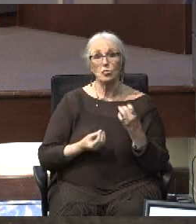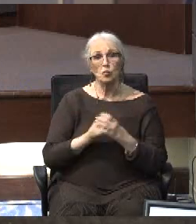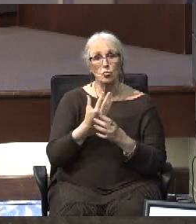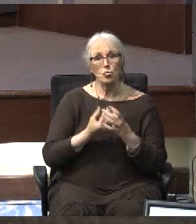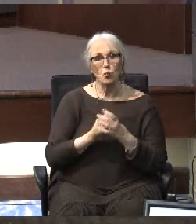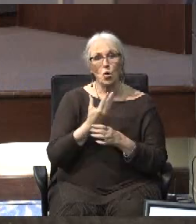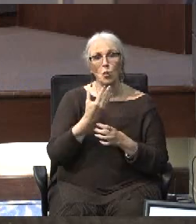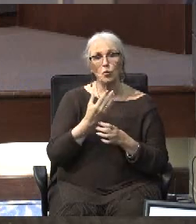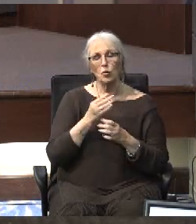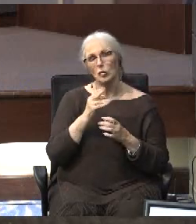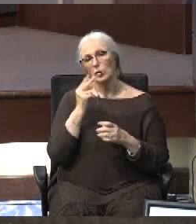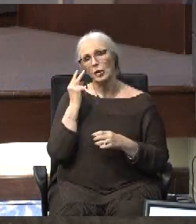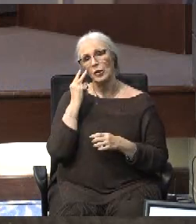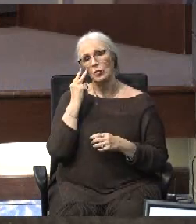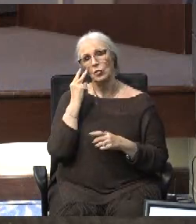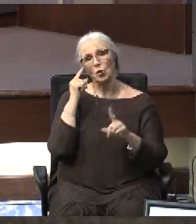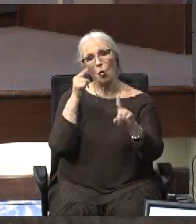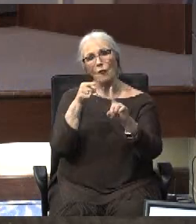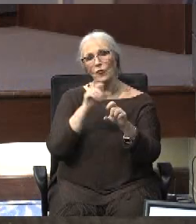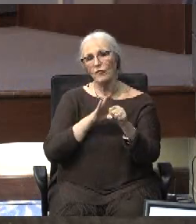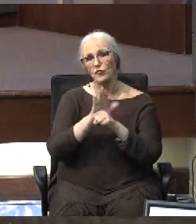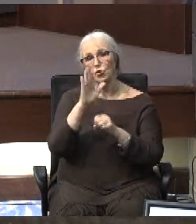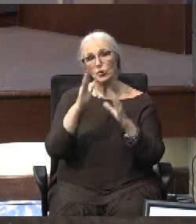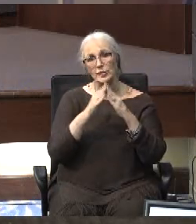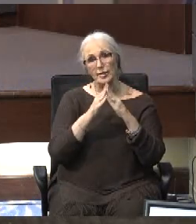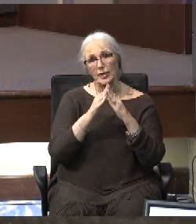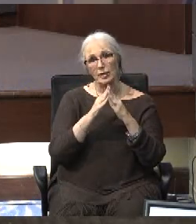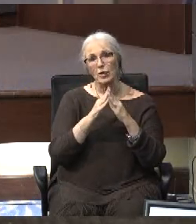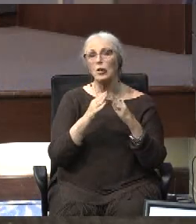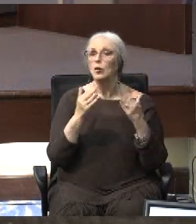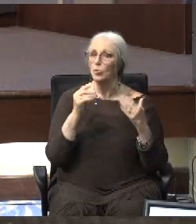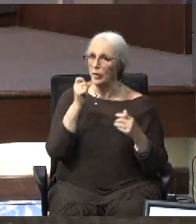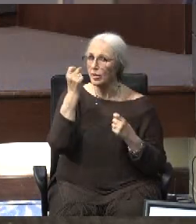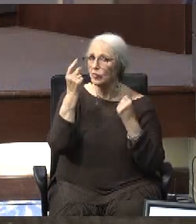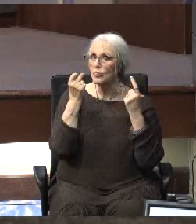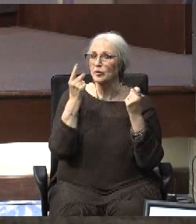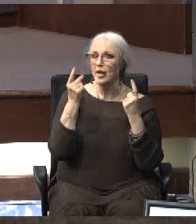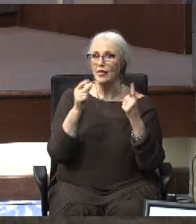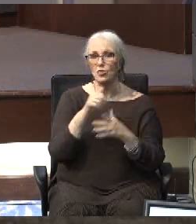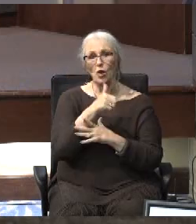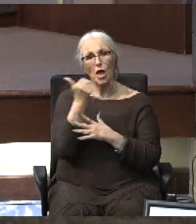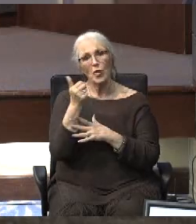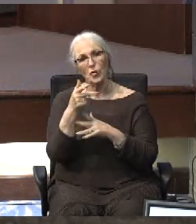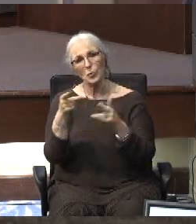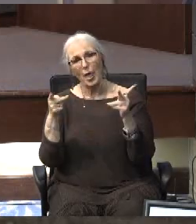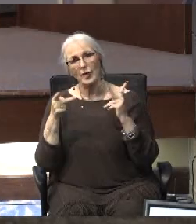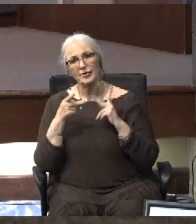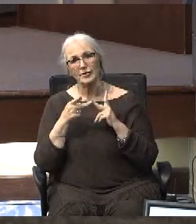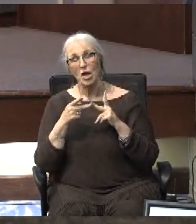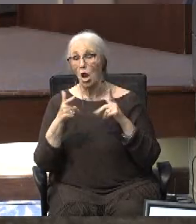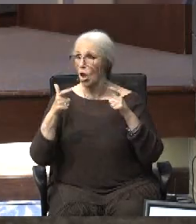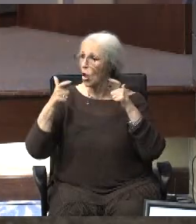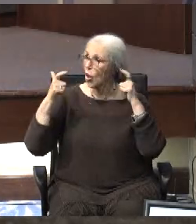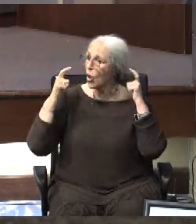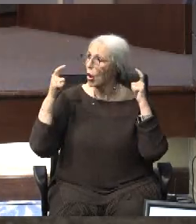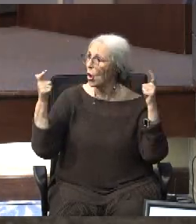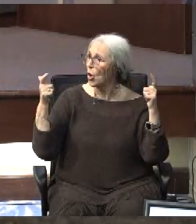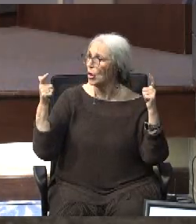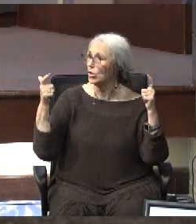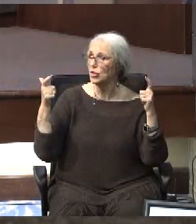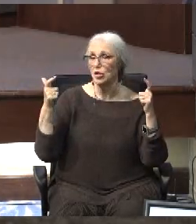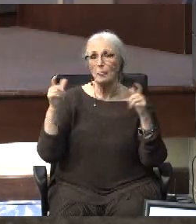whole city, but we do realize that there are other places that large scale facilities can